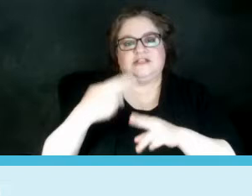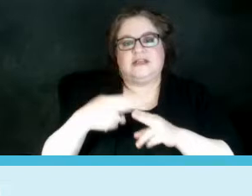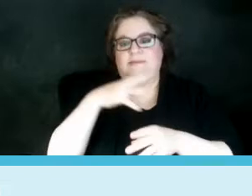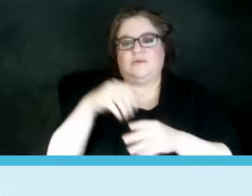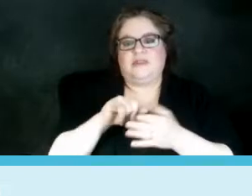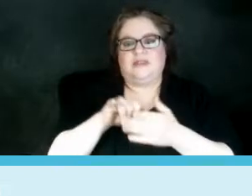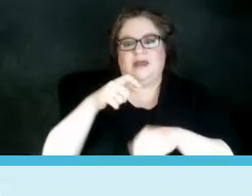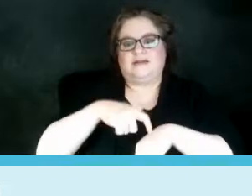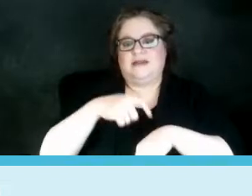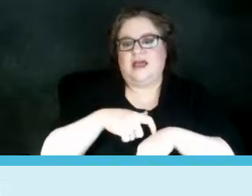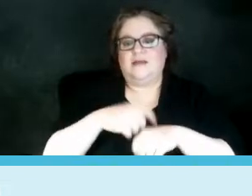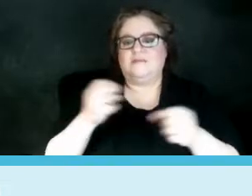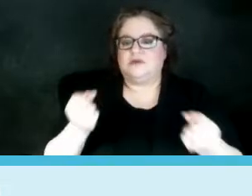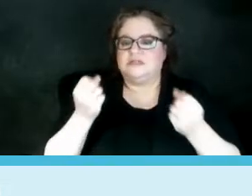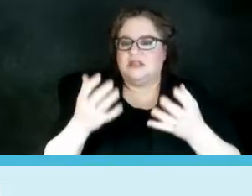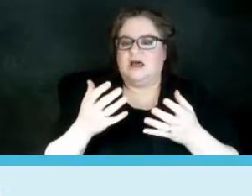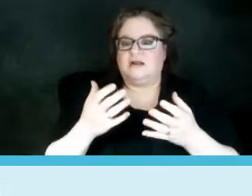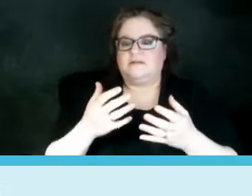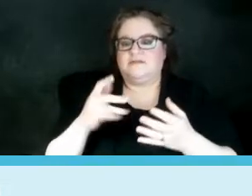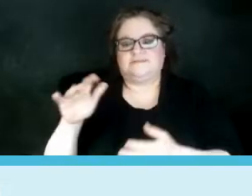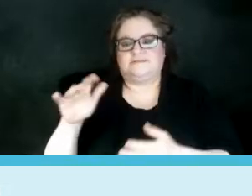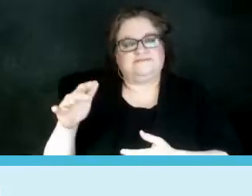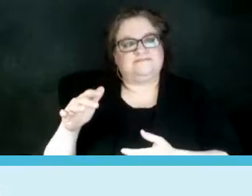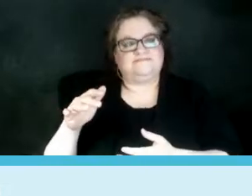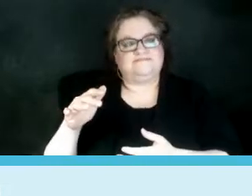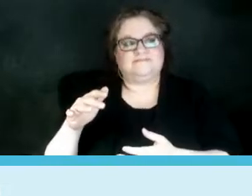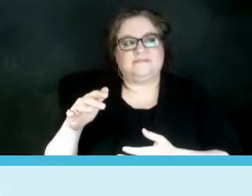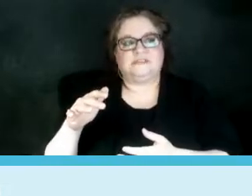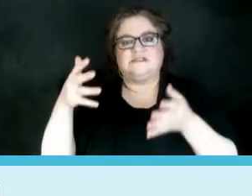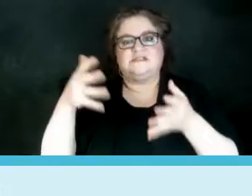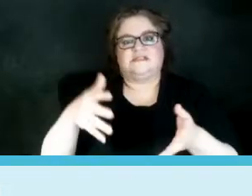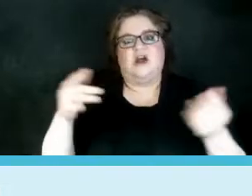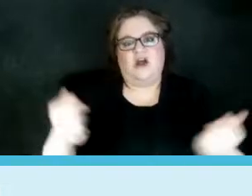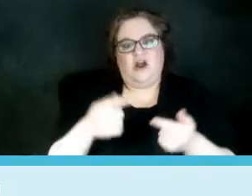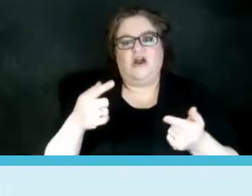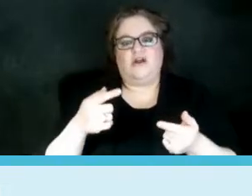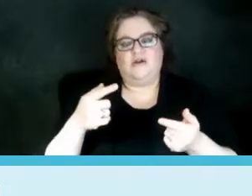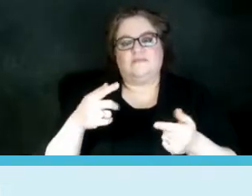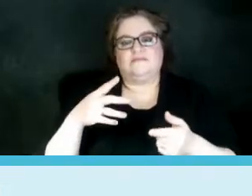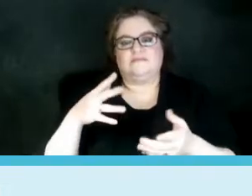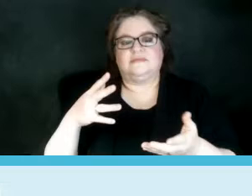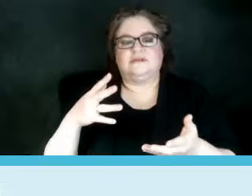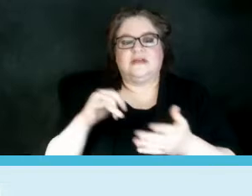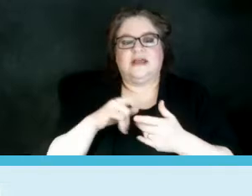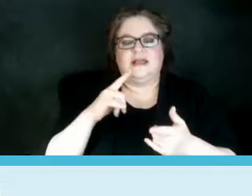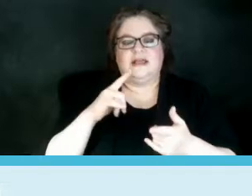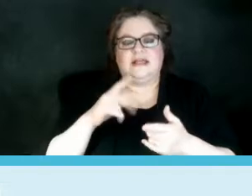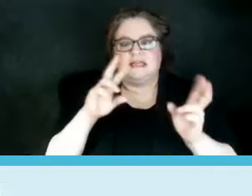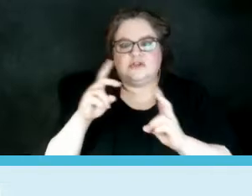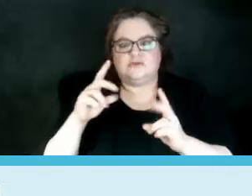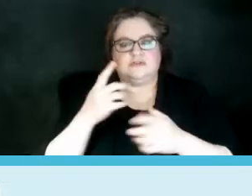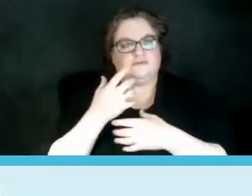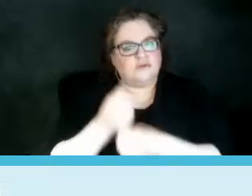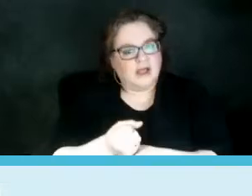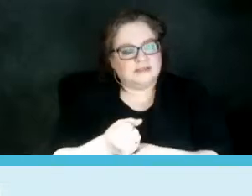that time, there was a lot of residual harm left in our community, issues of trust